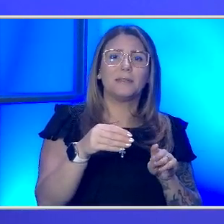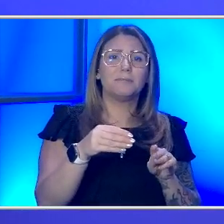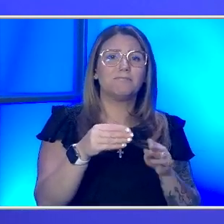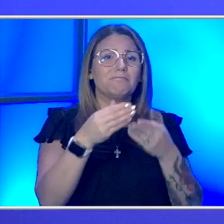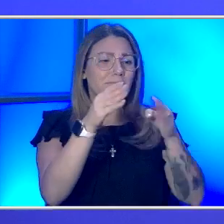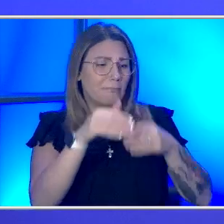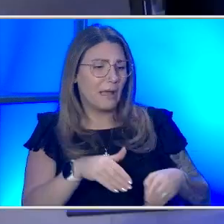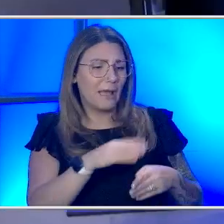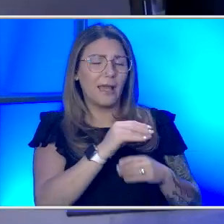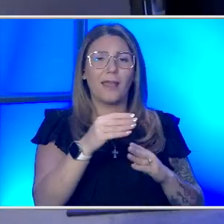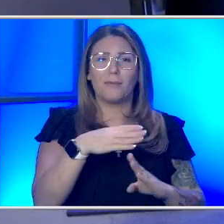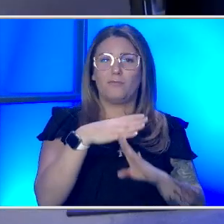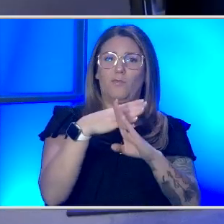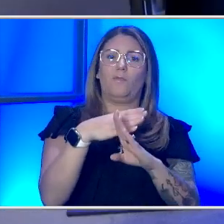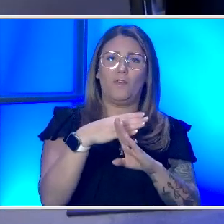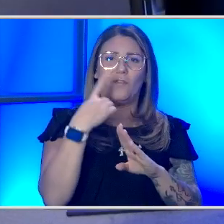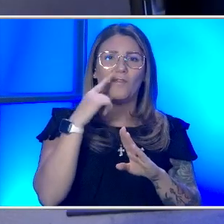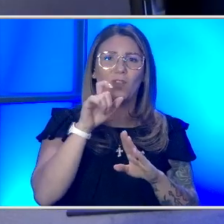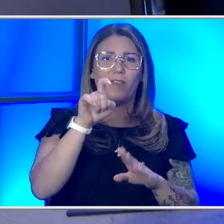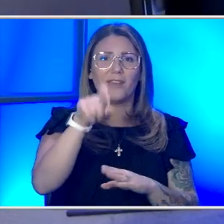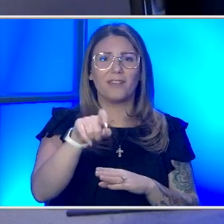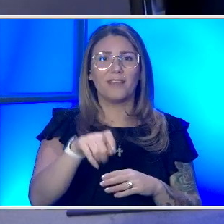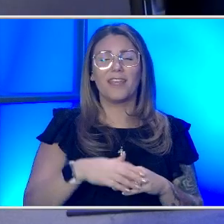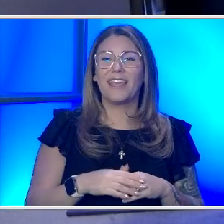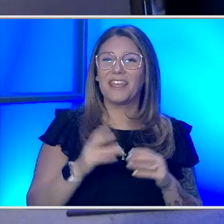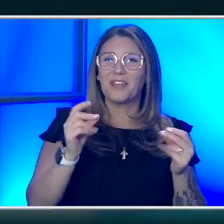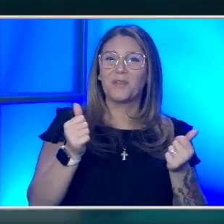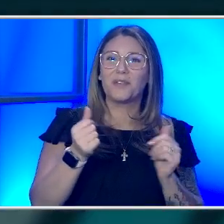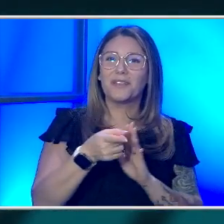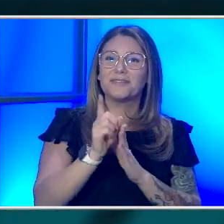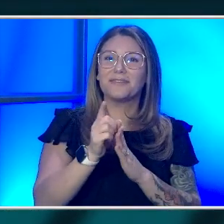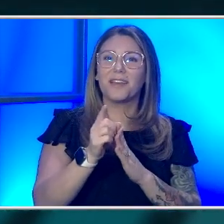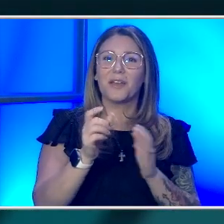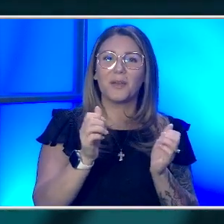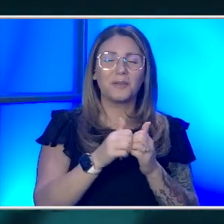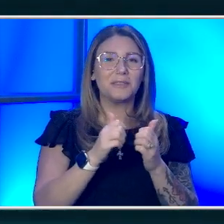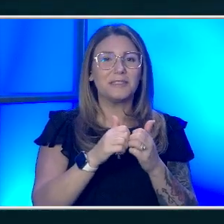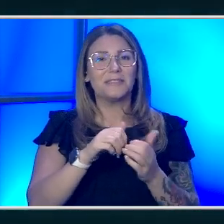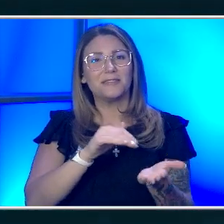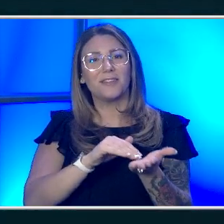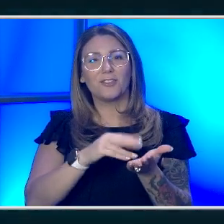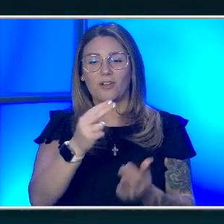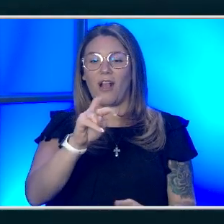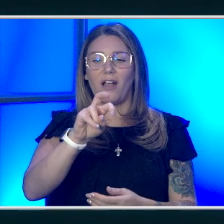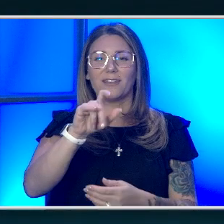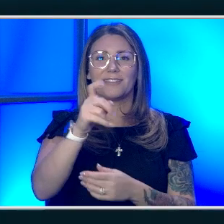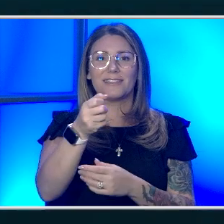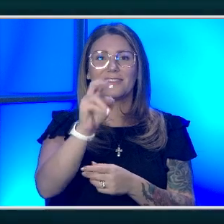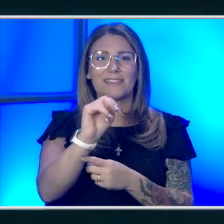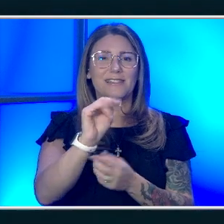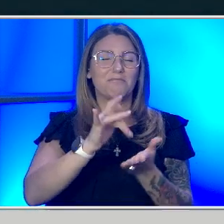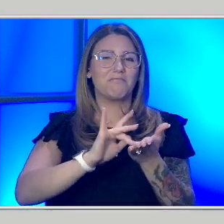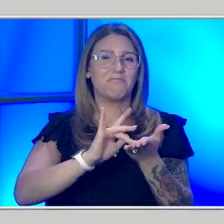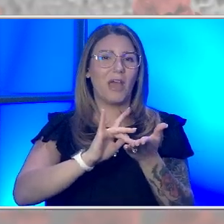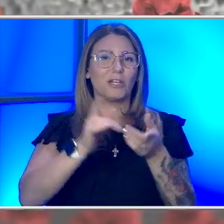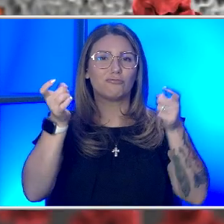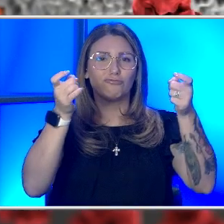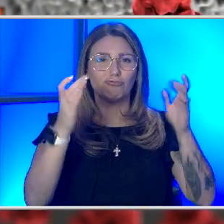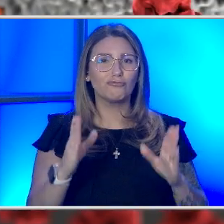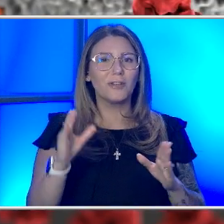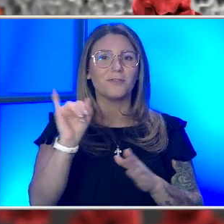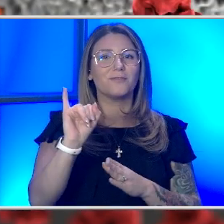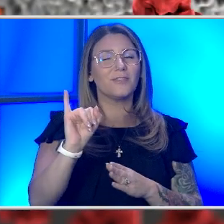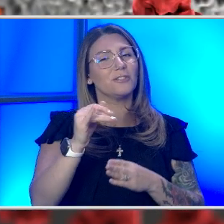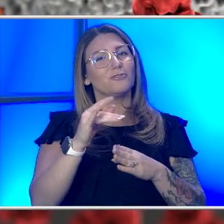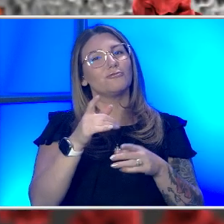need for blood. Let's take a quick second, check in with Dr. Dana Hawkinson, Medical Director of Infection Prevention and Control on this Monday. Good morning, how are you?